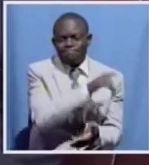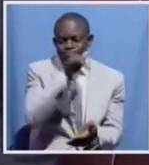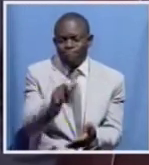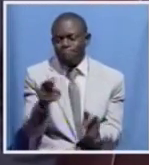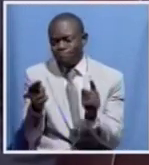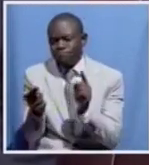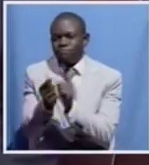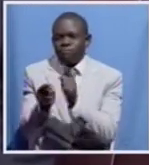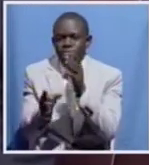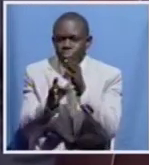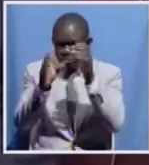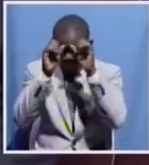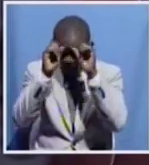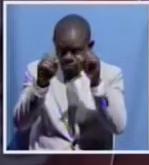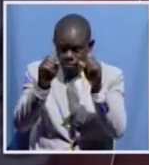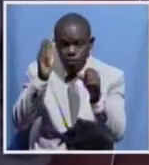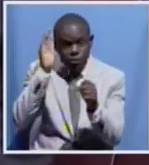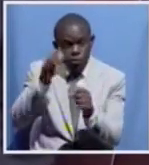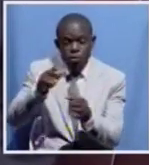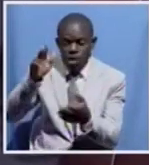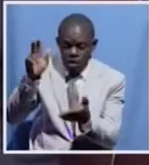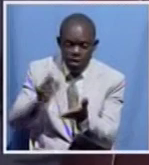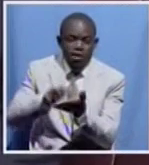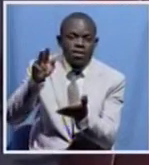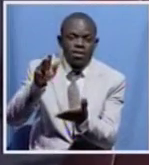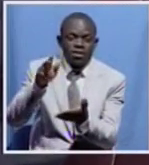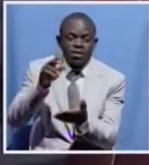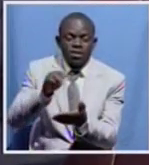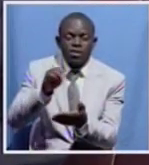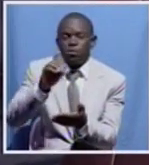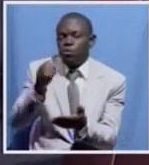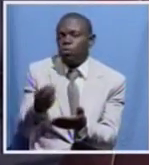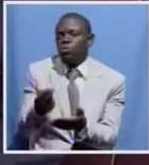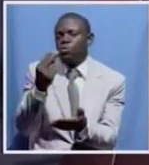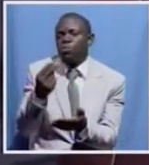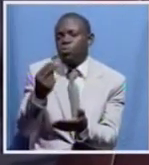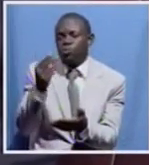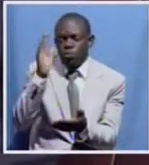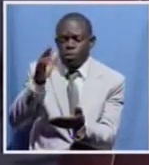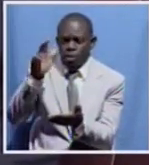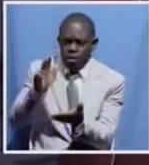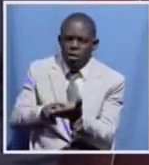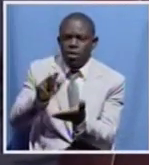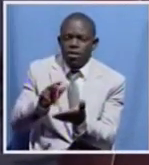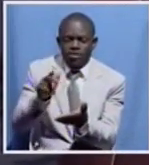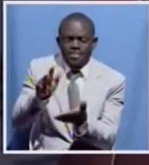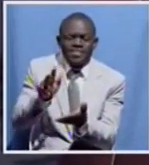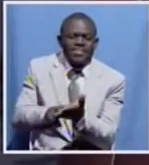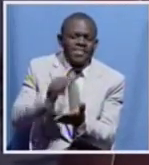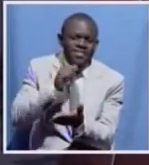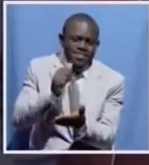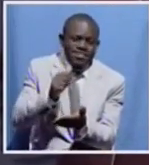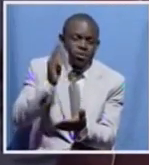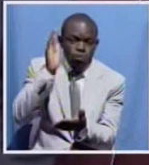a non-finance commitment MOU, and we didn't do that.